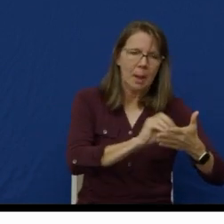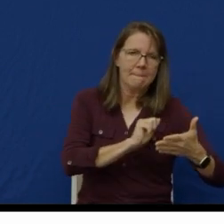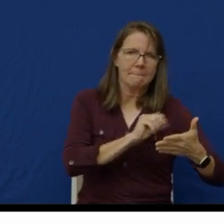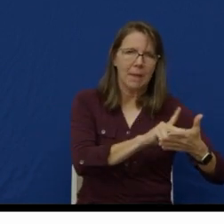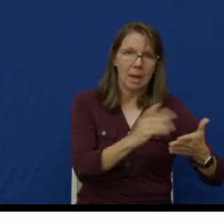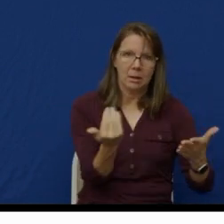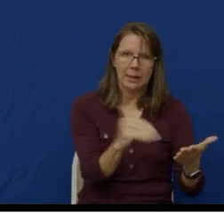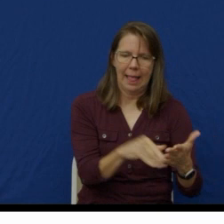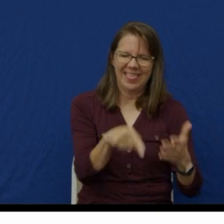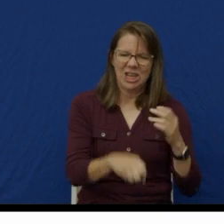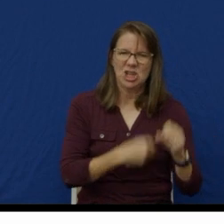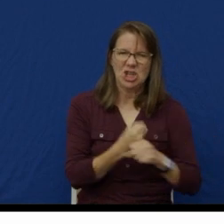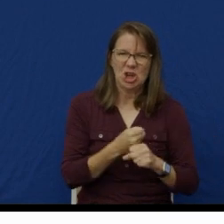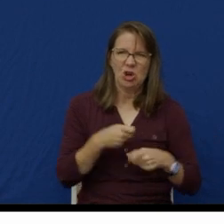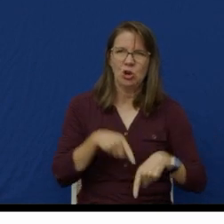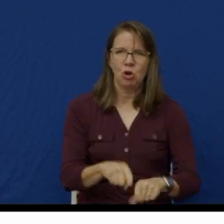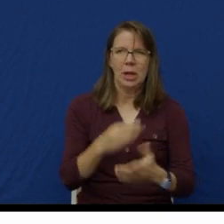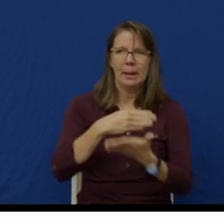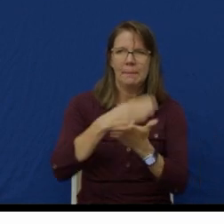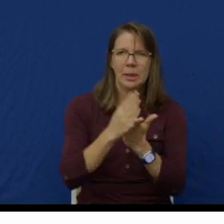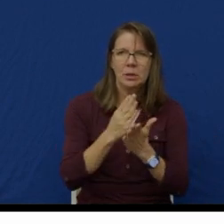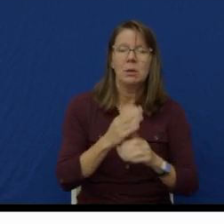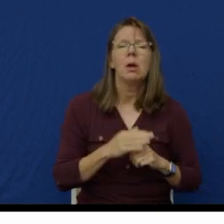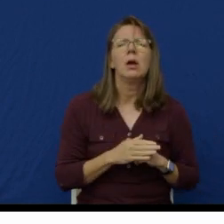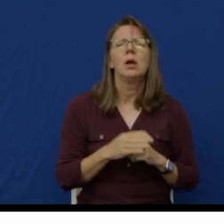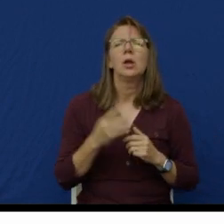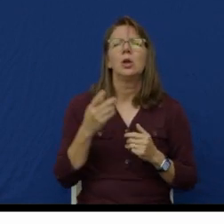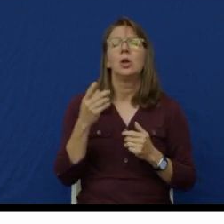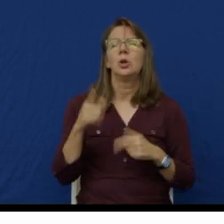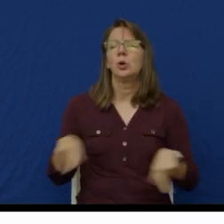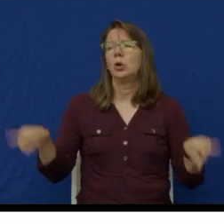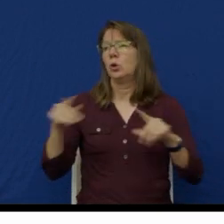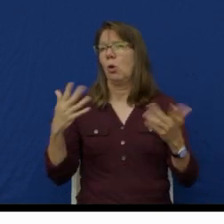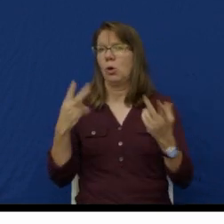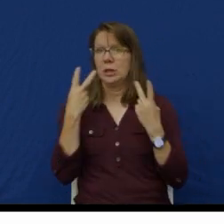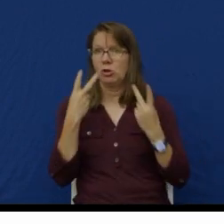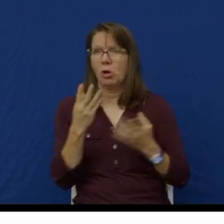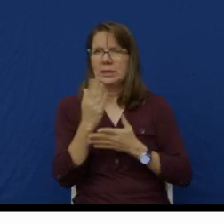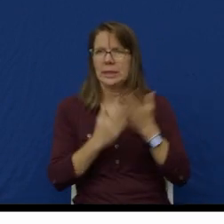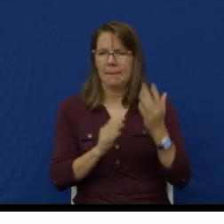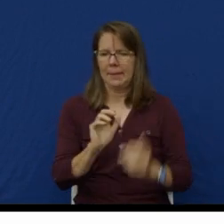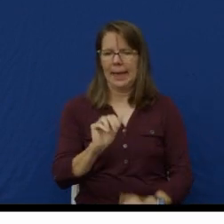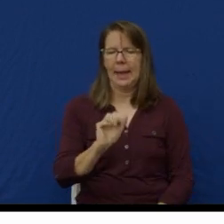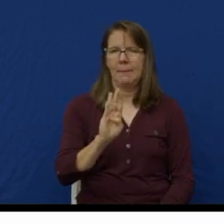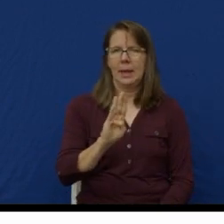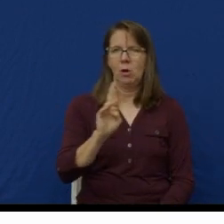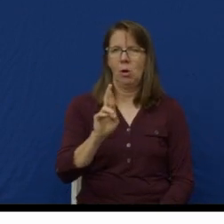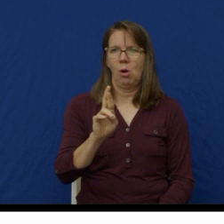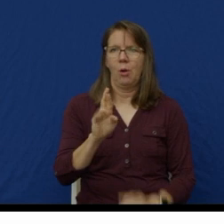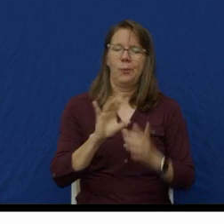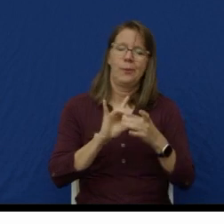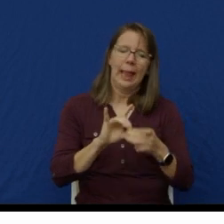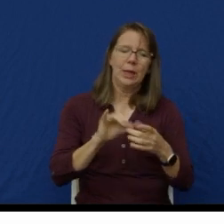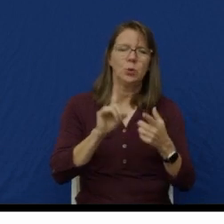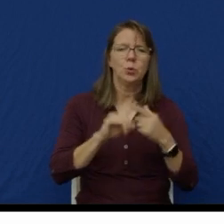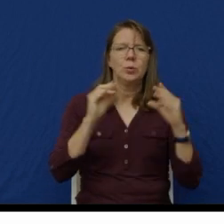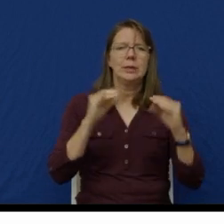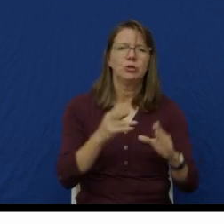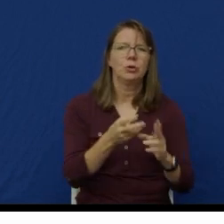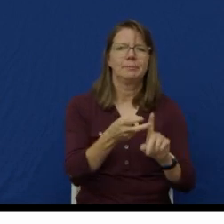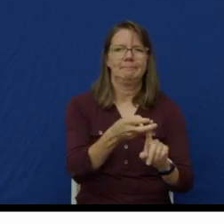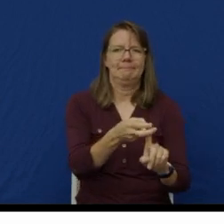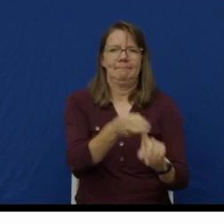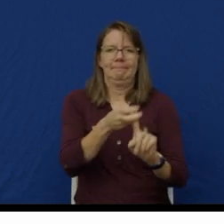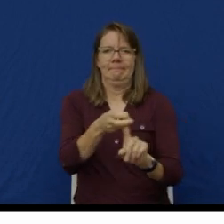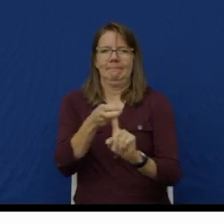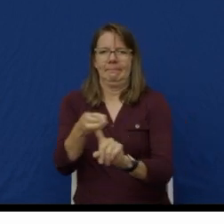year during the budget session. You saw some of our ABRs are related to recruitment and retention. I do